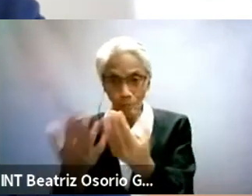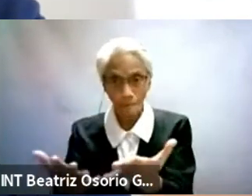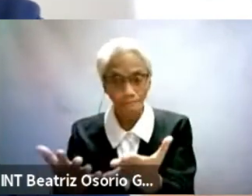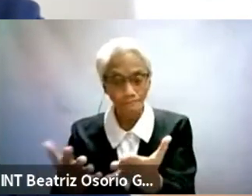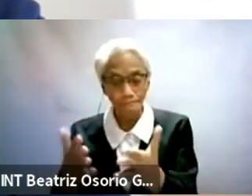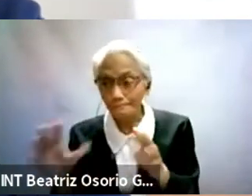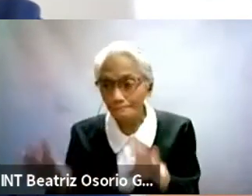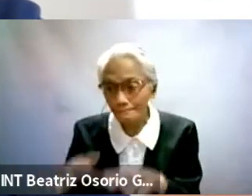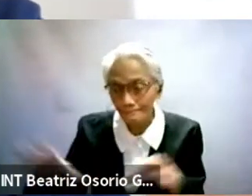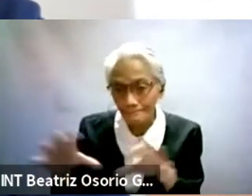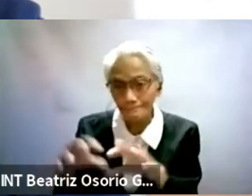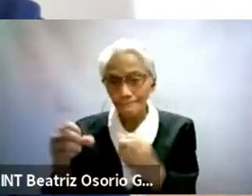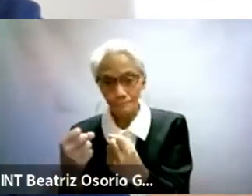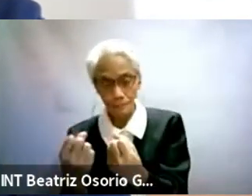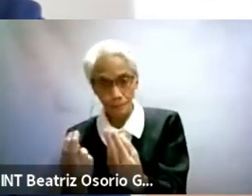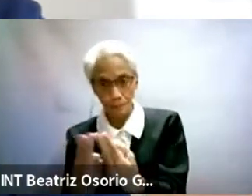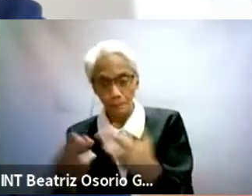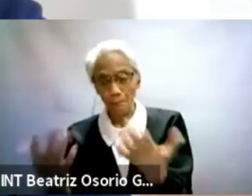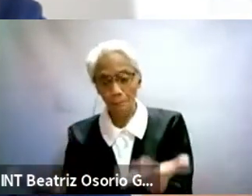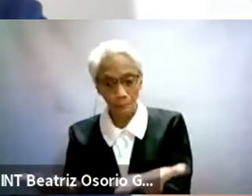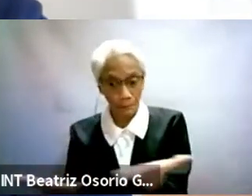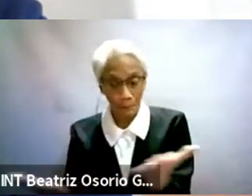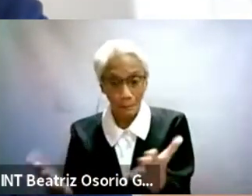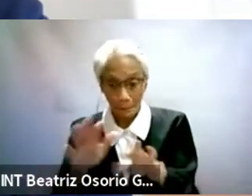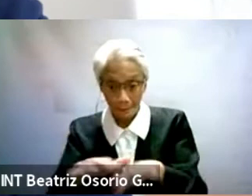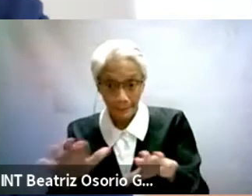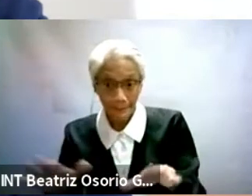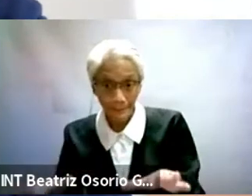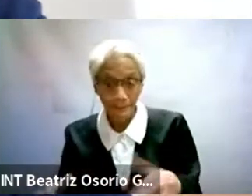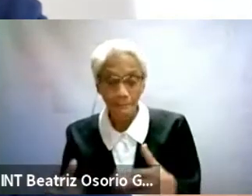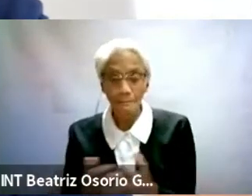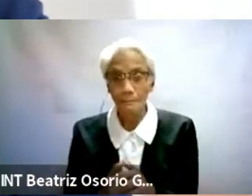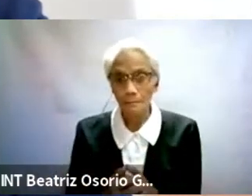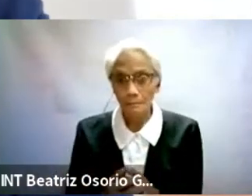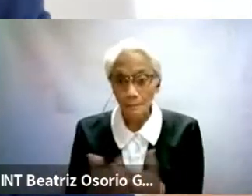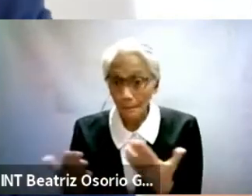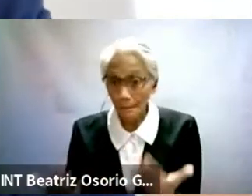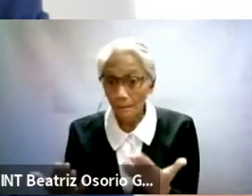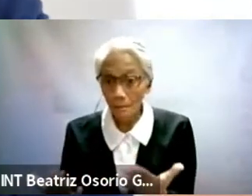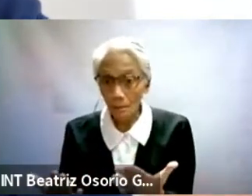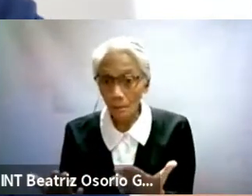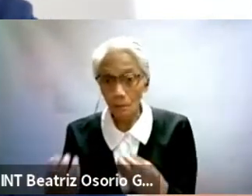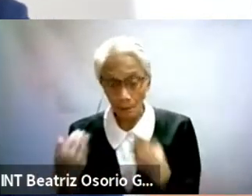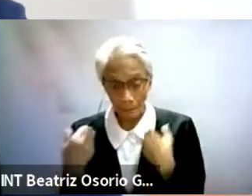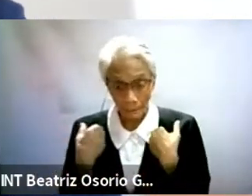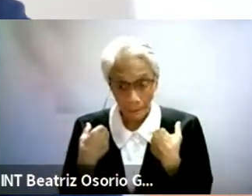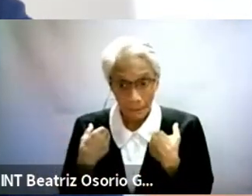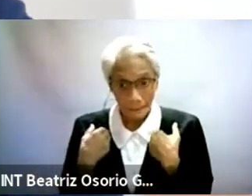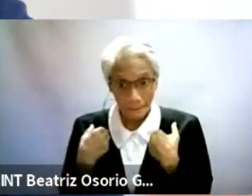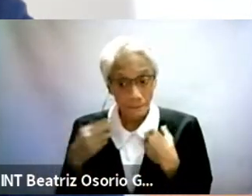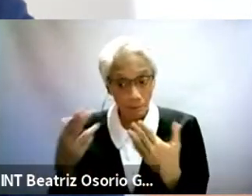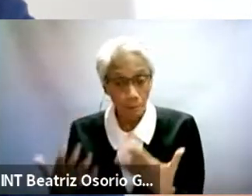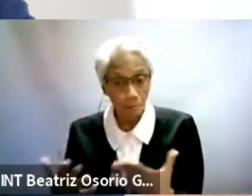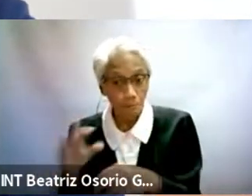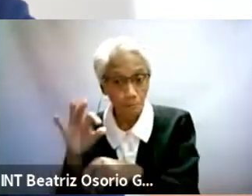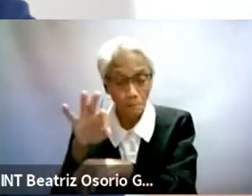workshops with children in 28 countries. My point here is that the drafting process was